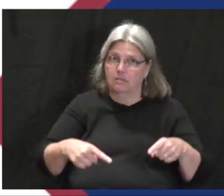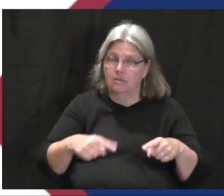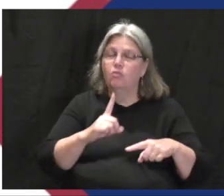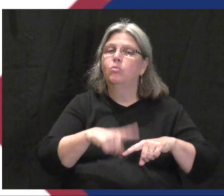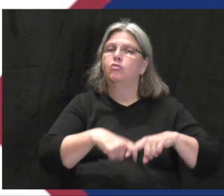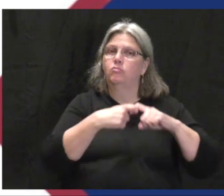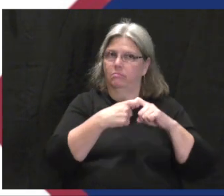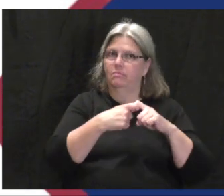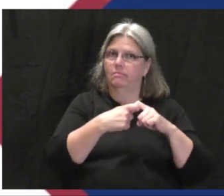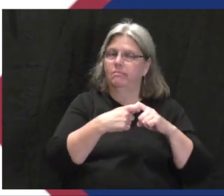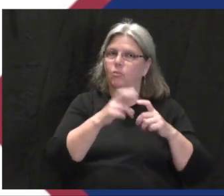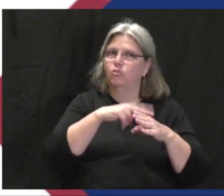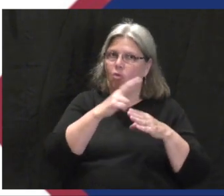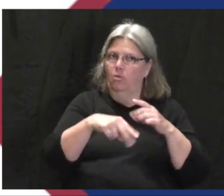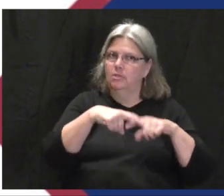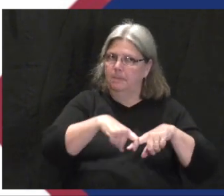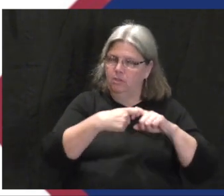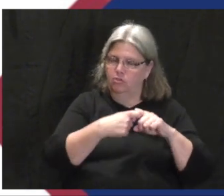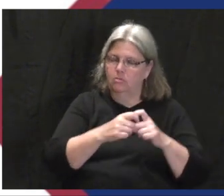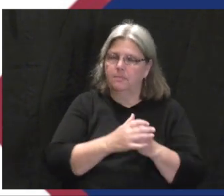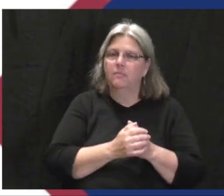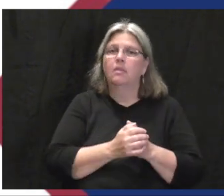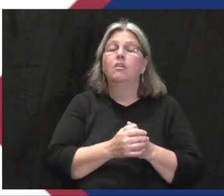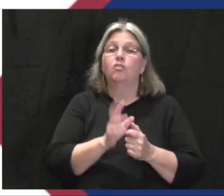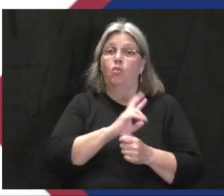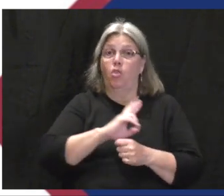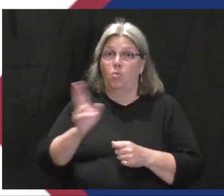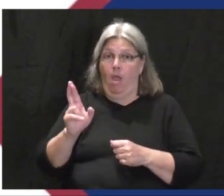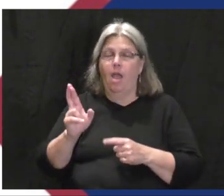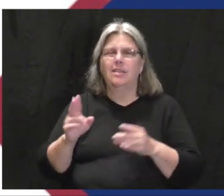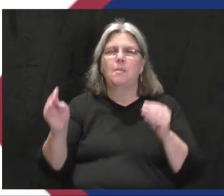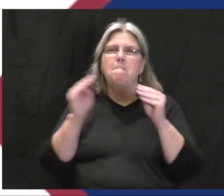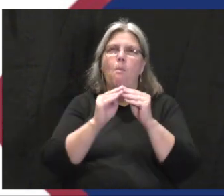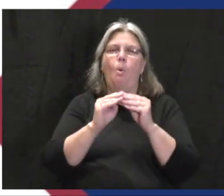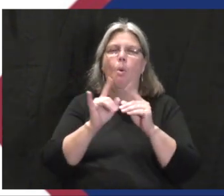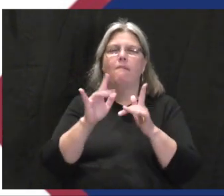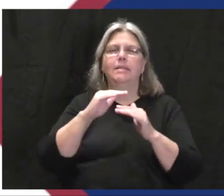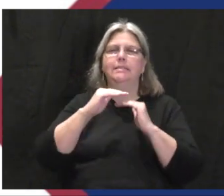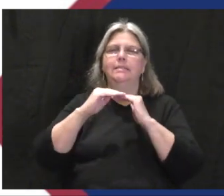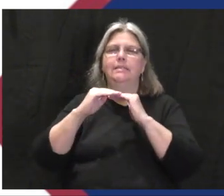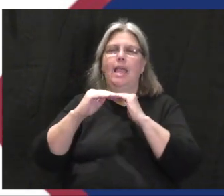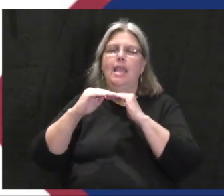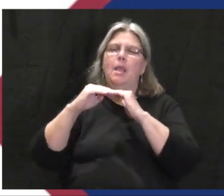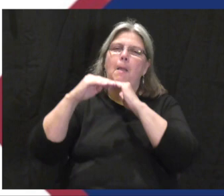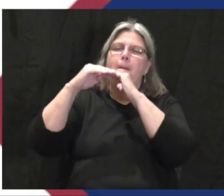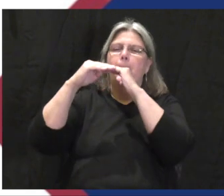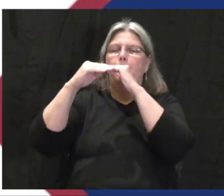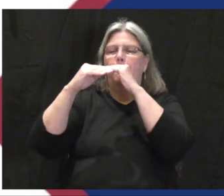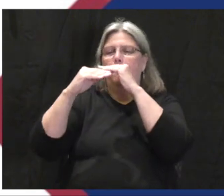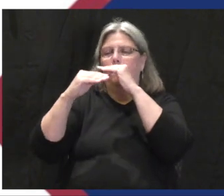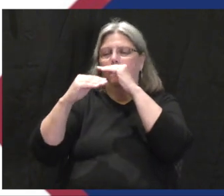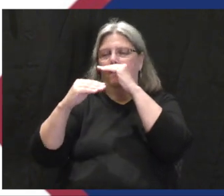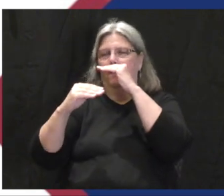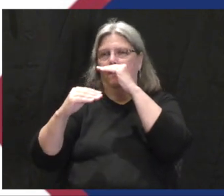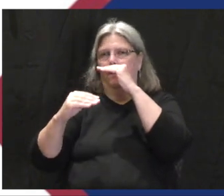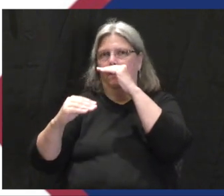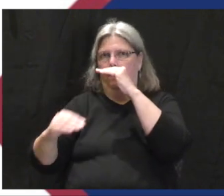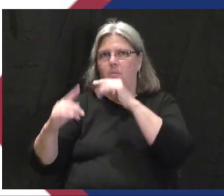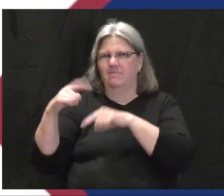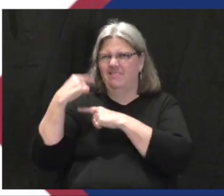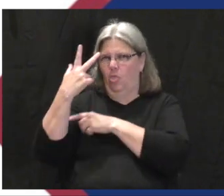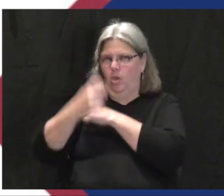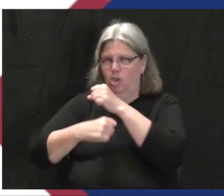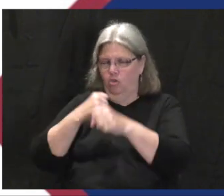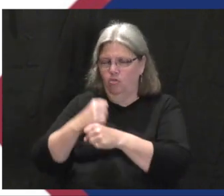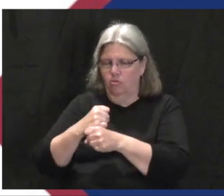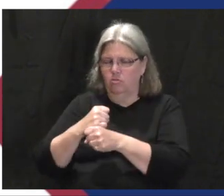right? So on the right-hand side, it's more of a steady decrease over the last 3 years. So